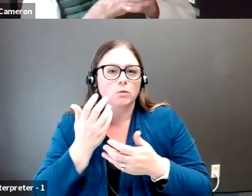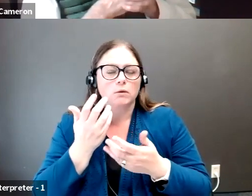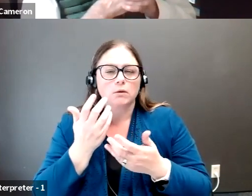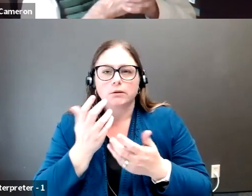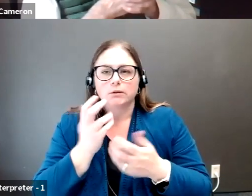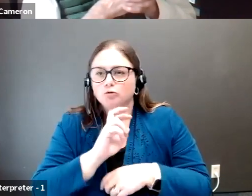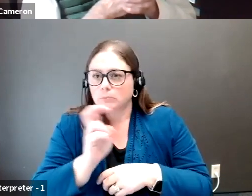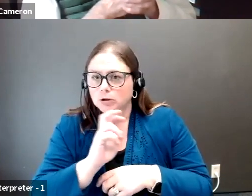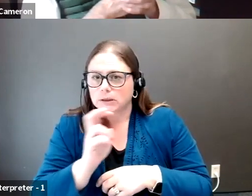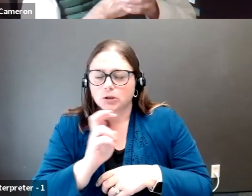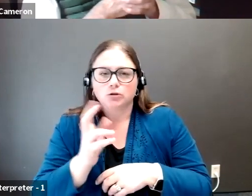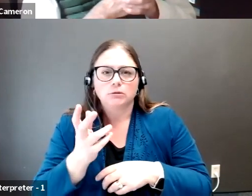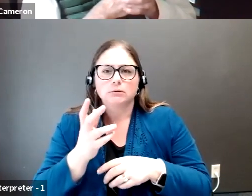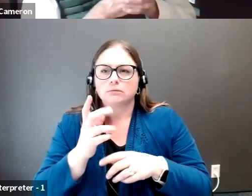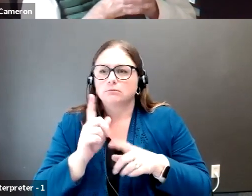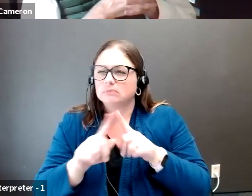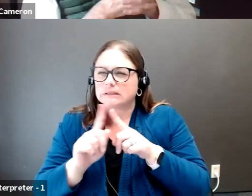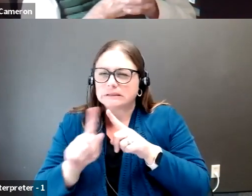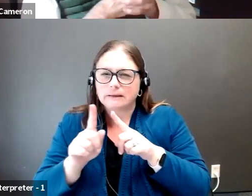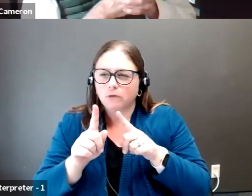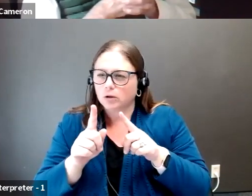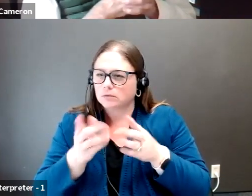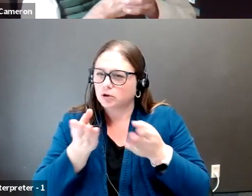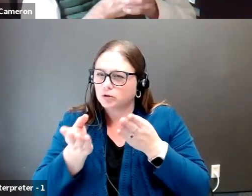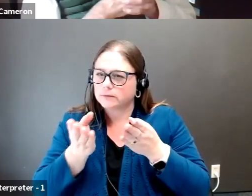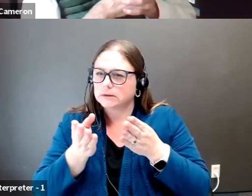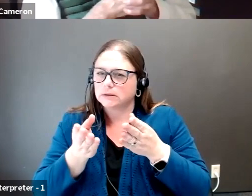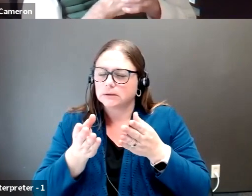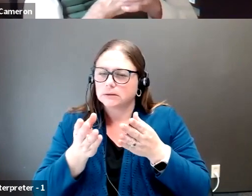come together under a co-op model?